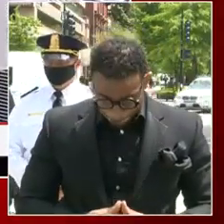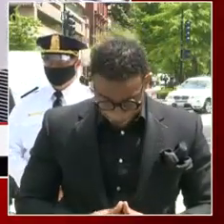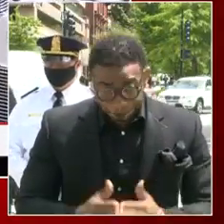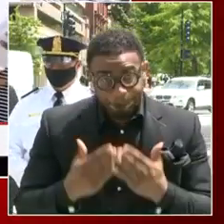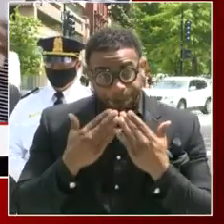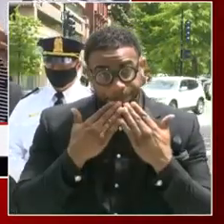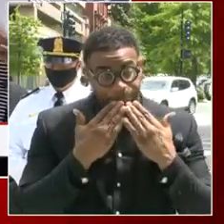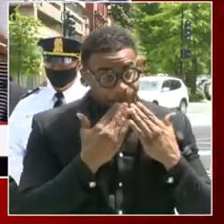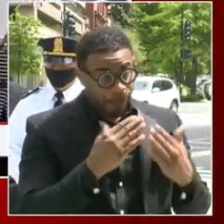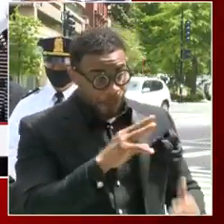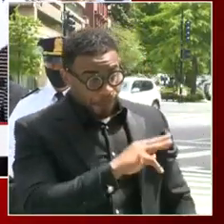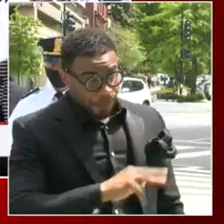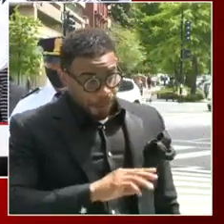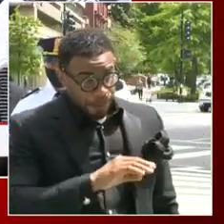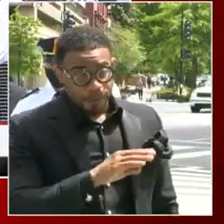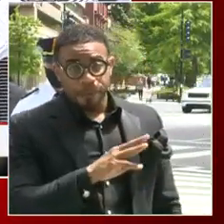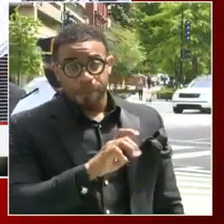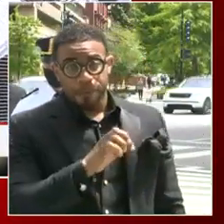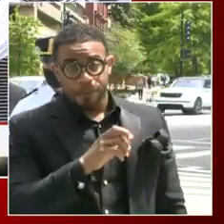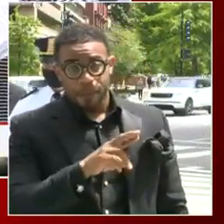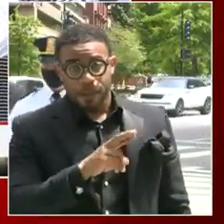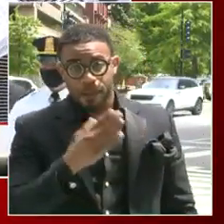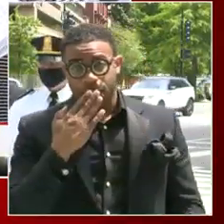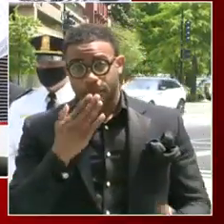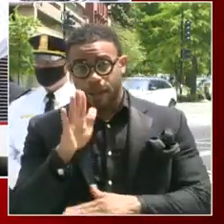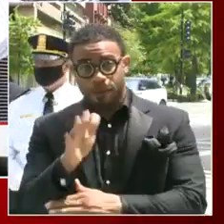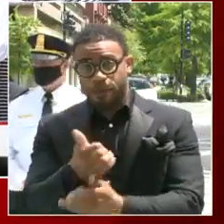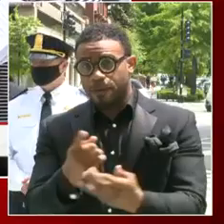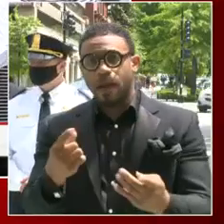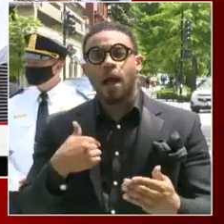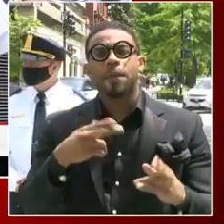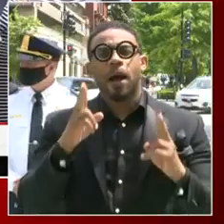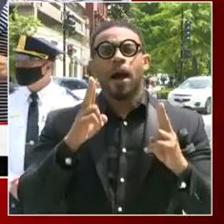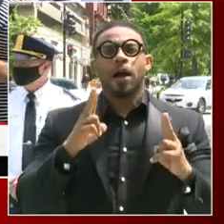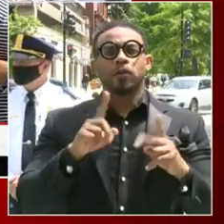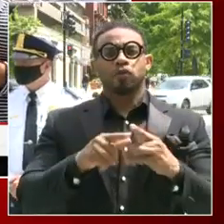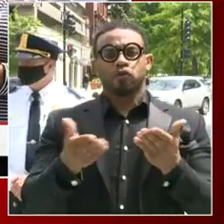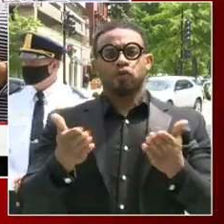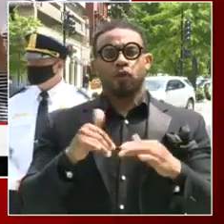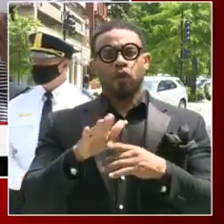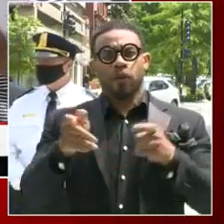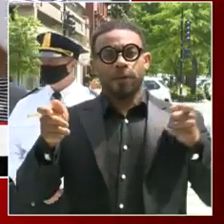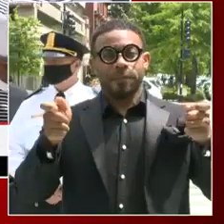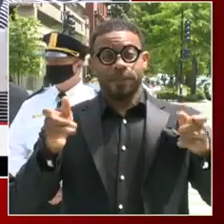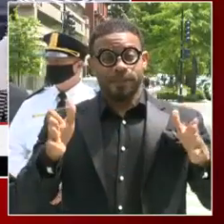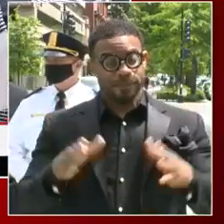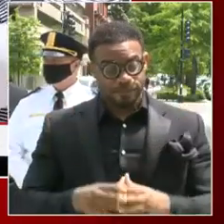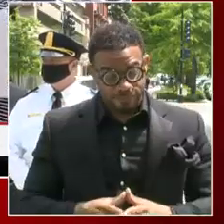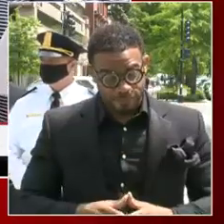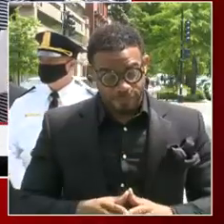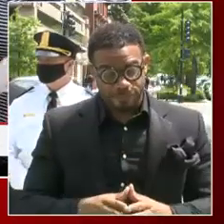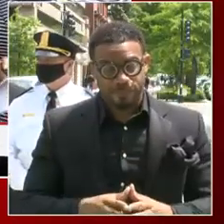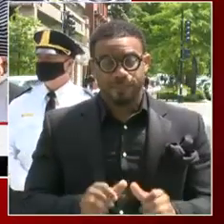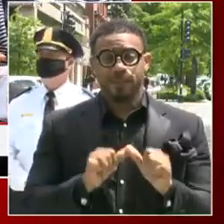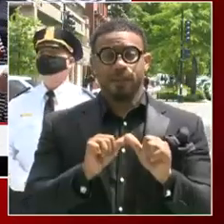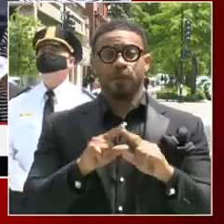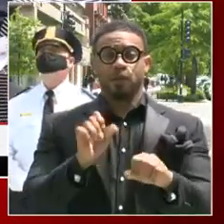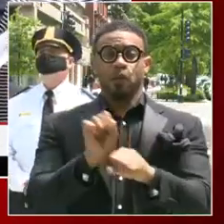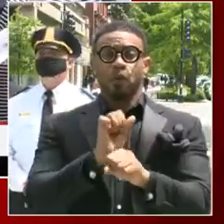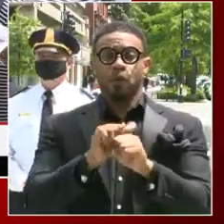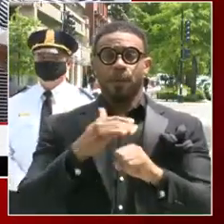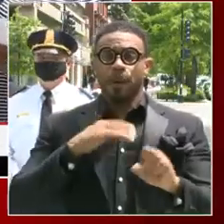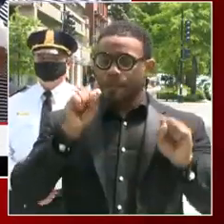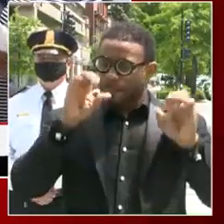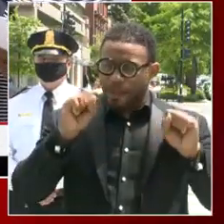Thank you, Mayor Bowser, and good afternoon, everyone. I am honored to serve in your administration and continue to work with